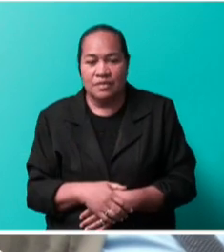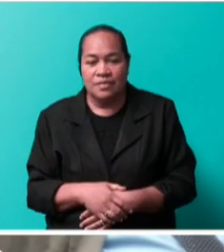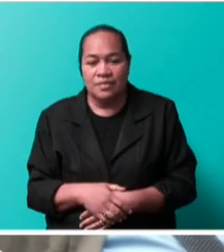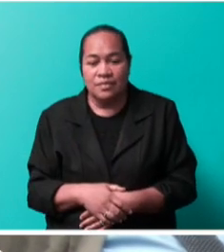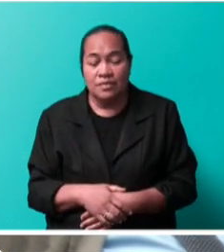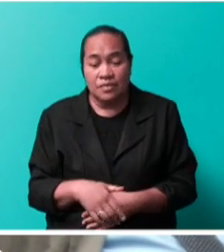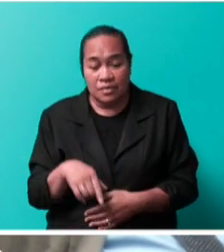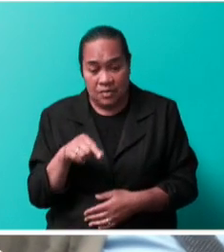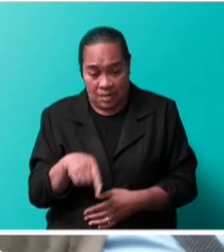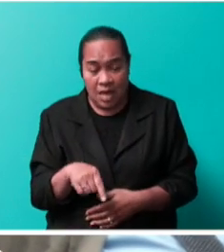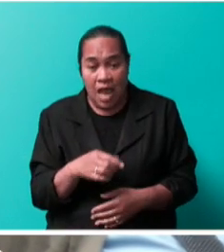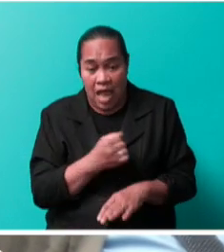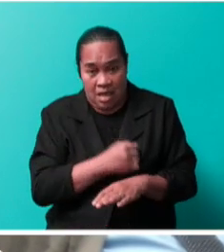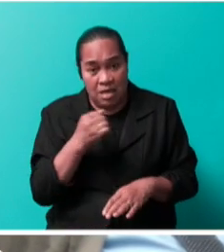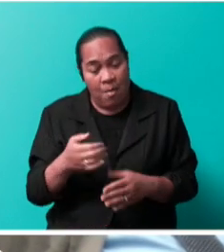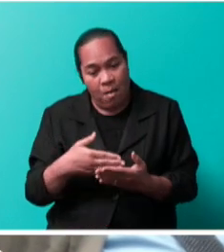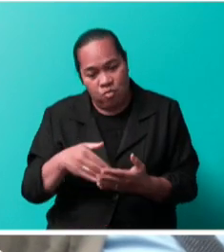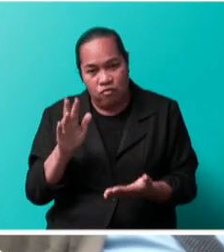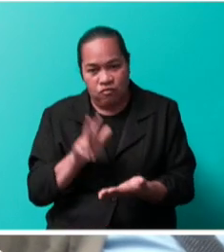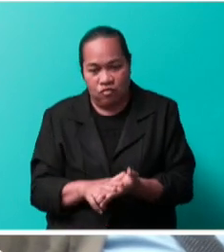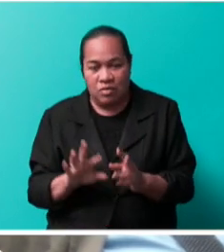Cabinet approved the formal agreement between